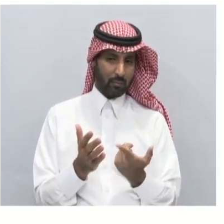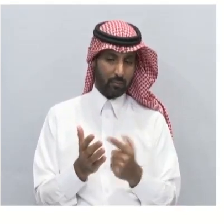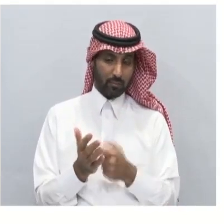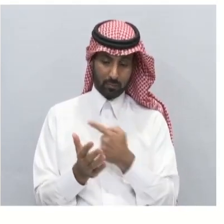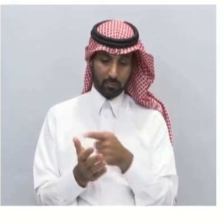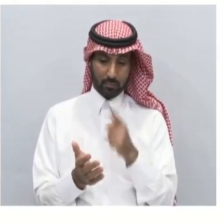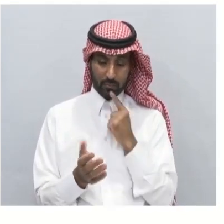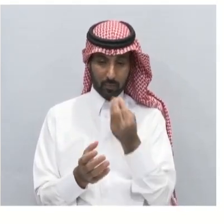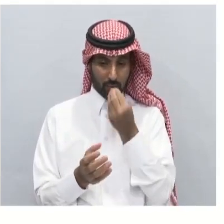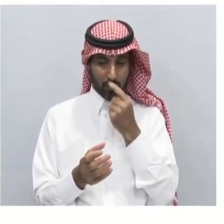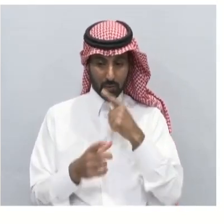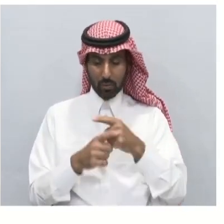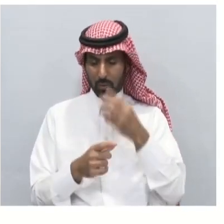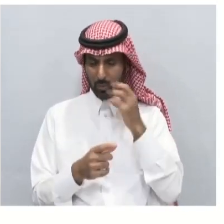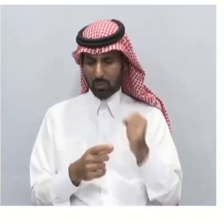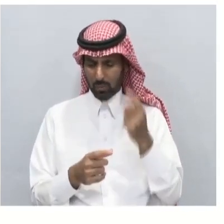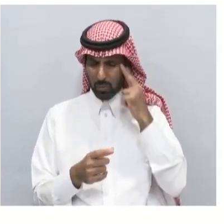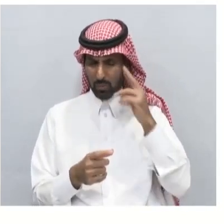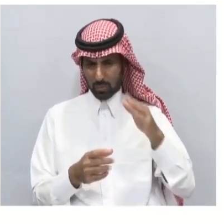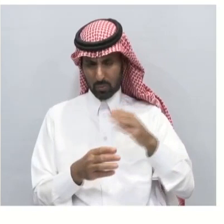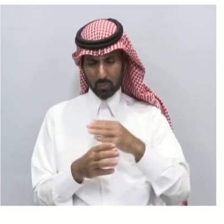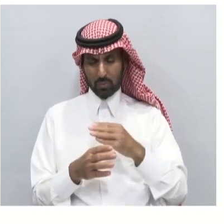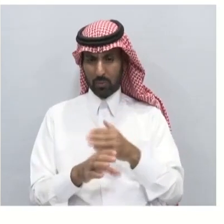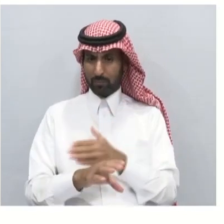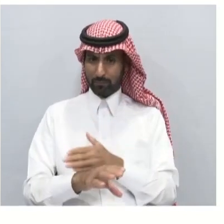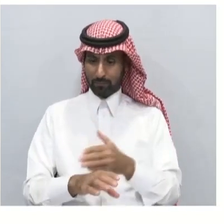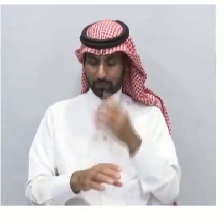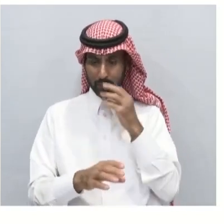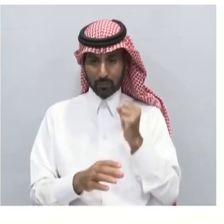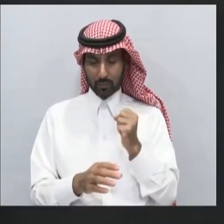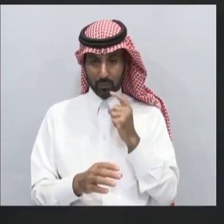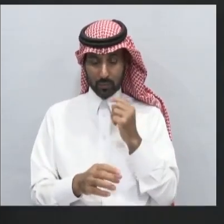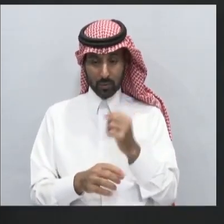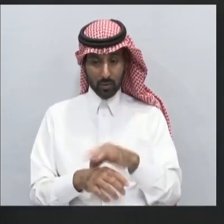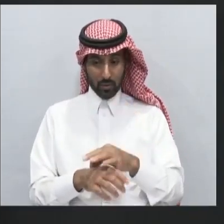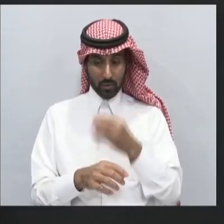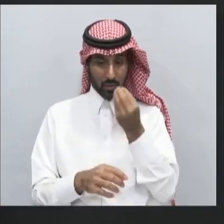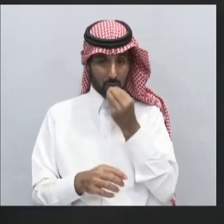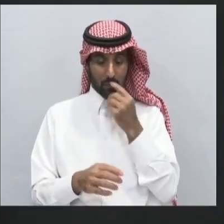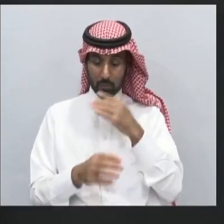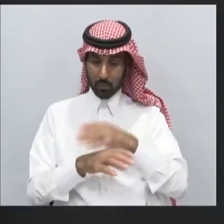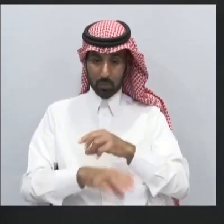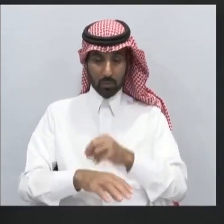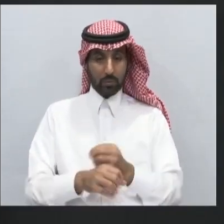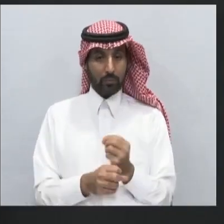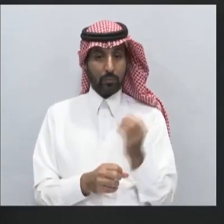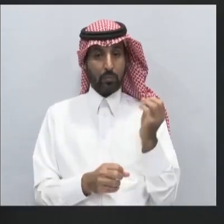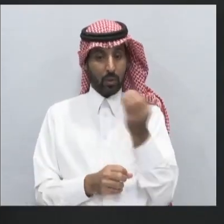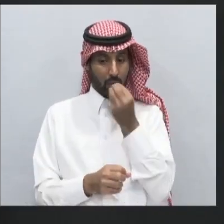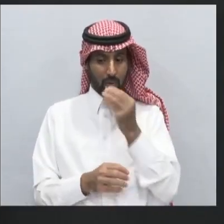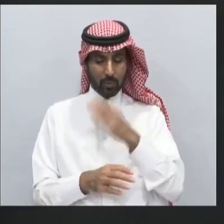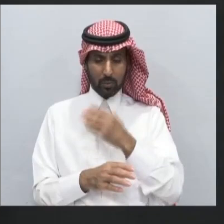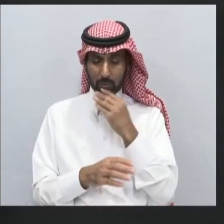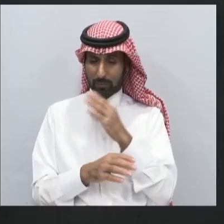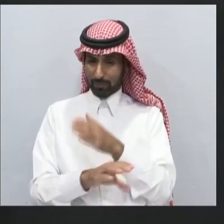have eating late at night. Do people in our country eat late at night? Do you think,